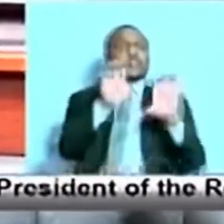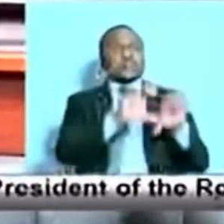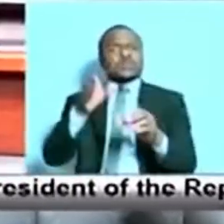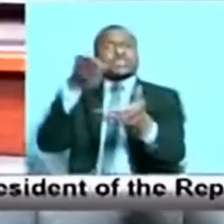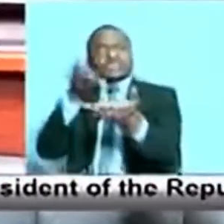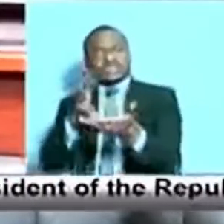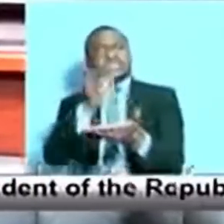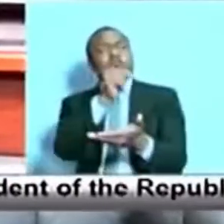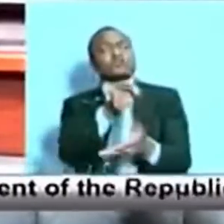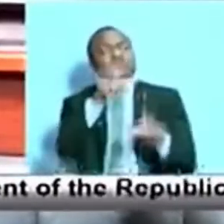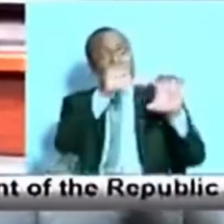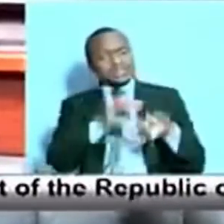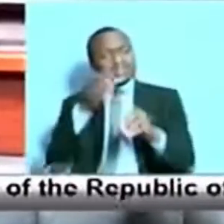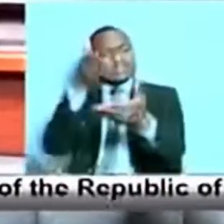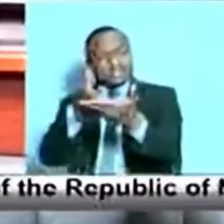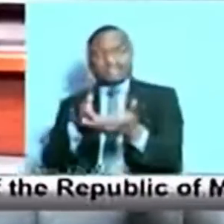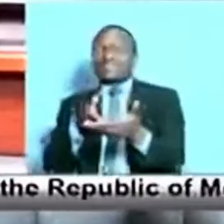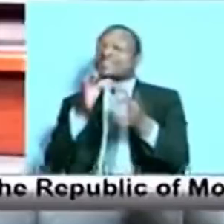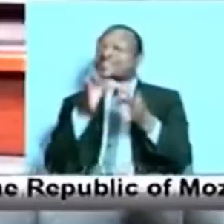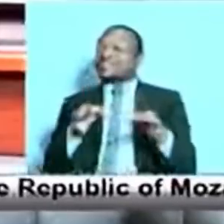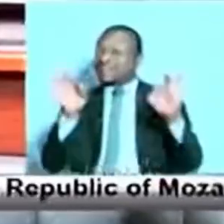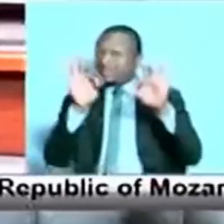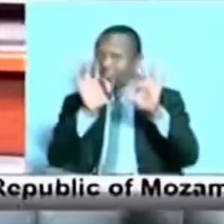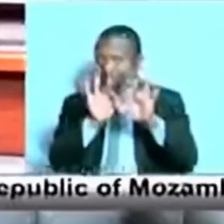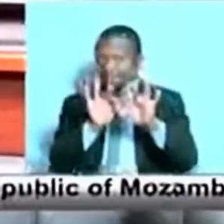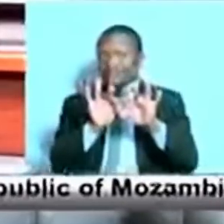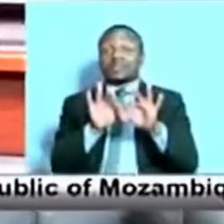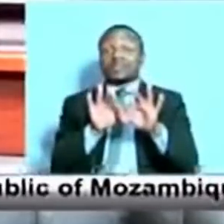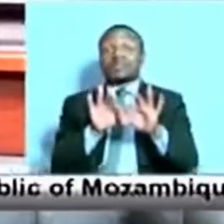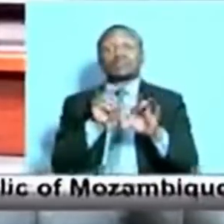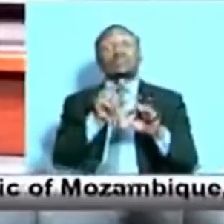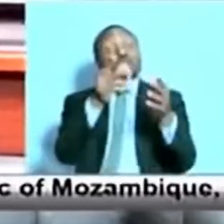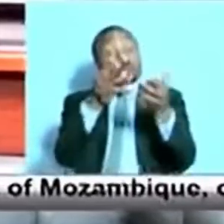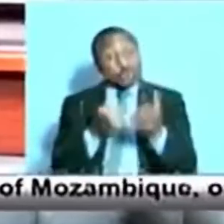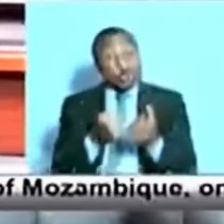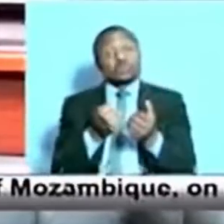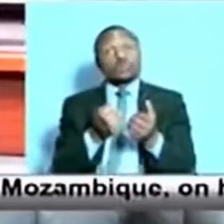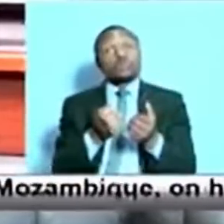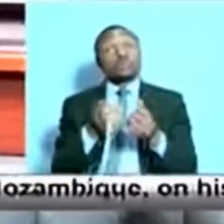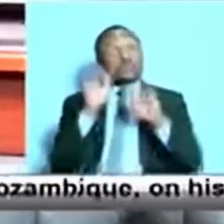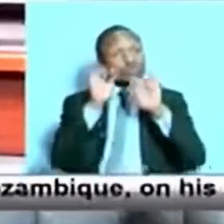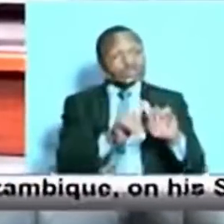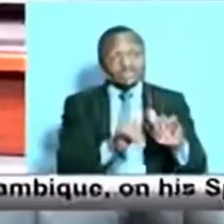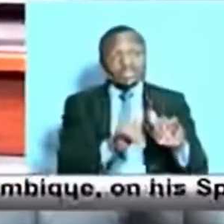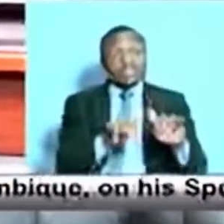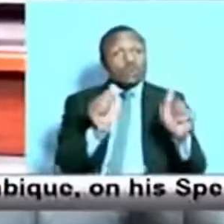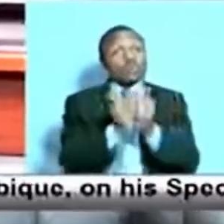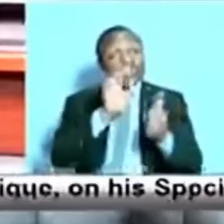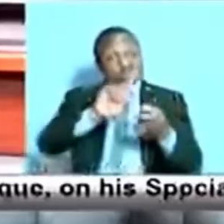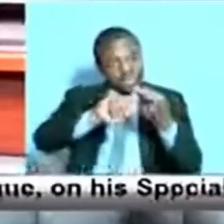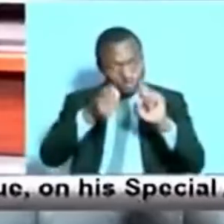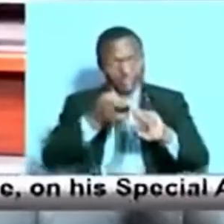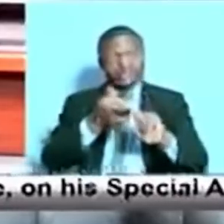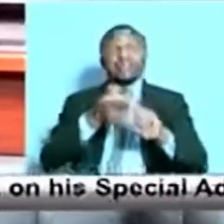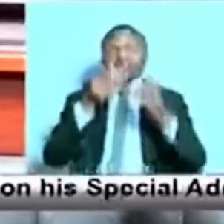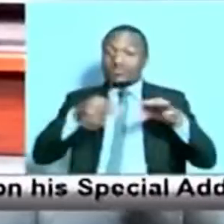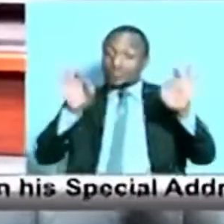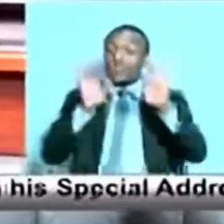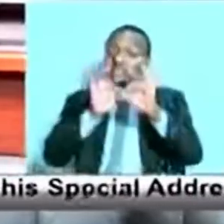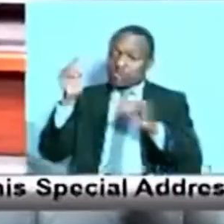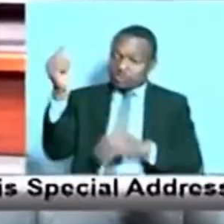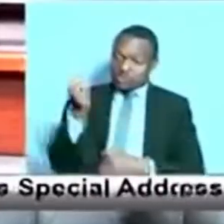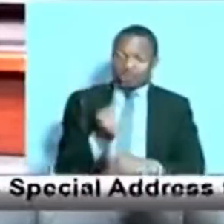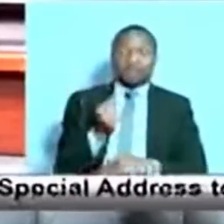this one has done that. It's very, very important that even as you want to coexist with your colleagues, it's important that you